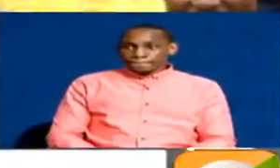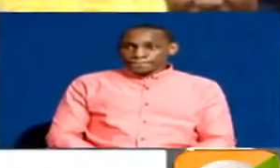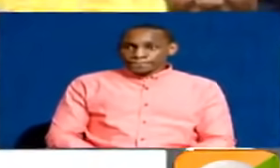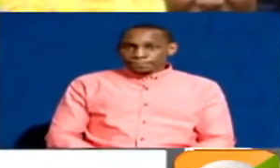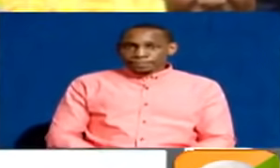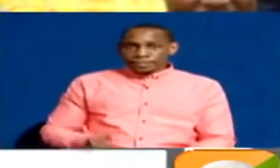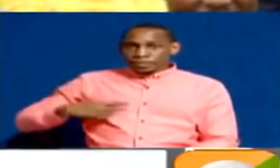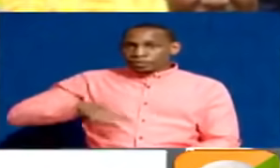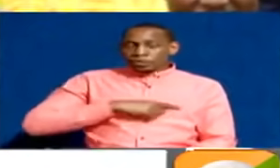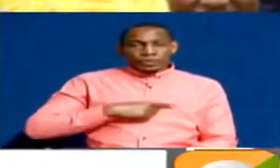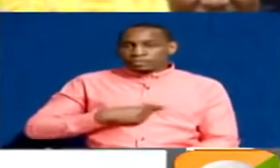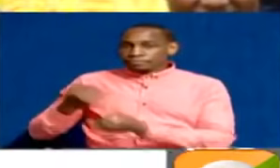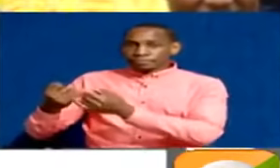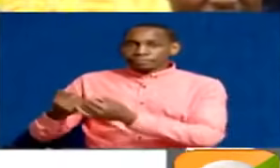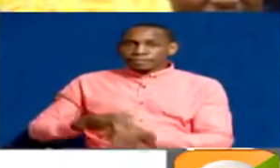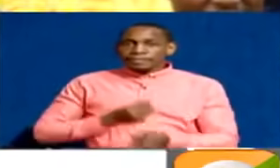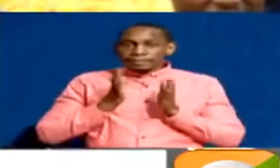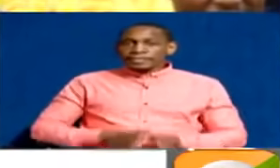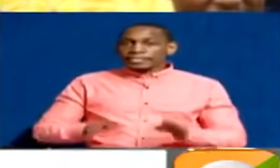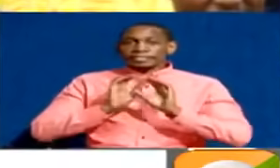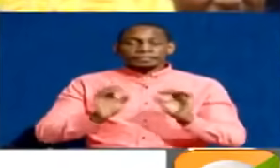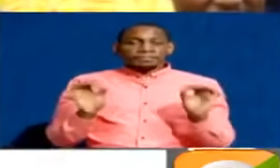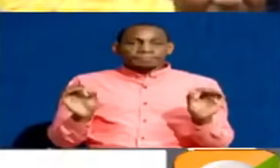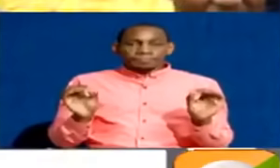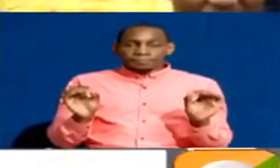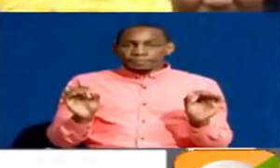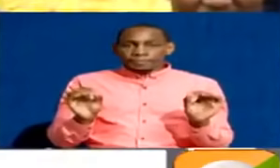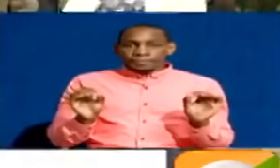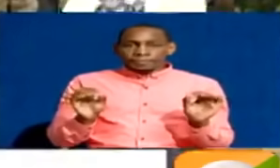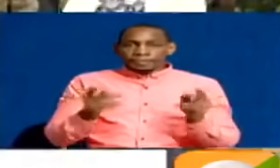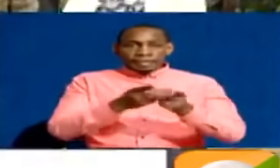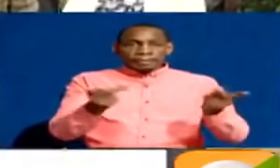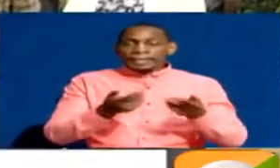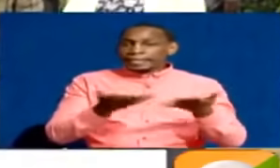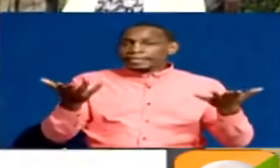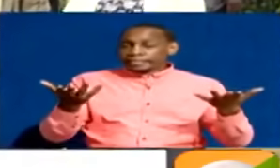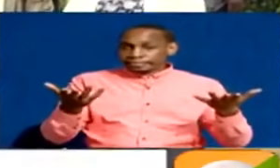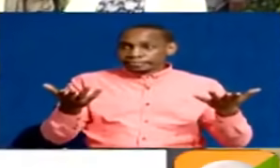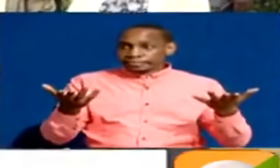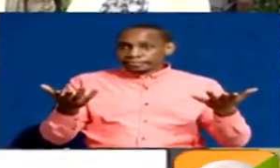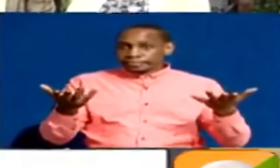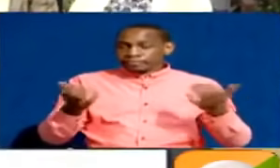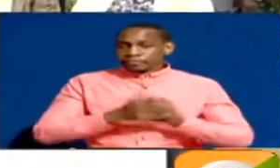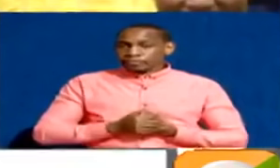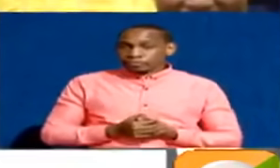Si wa alikwa. We are not guests in any place.